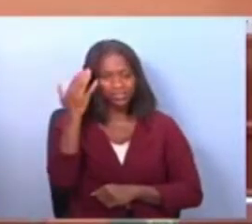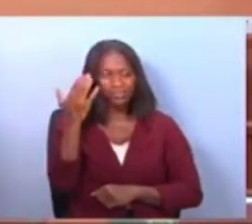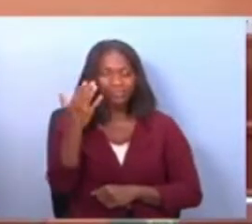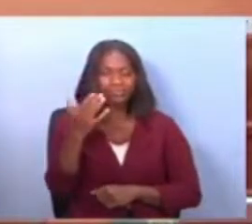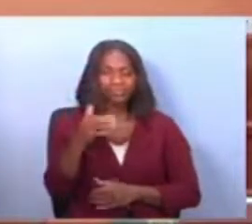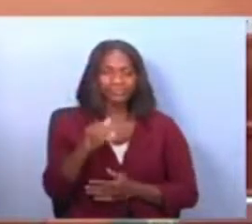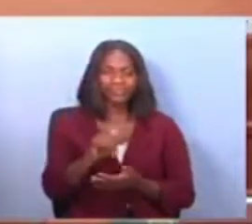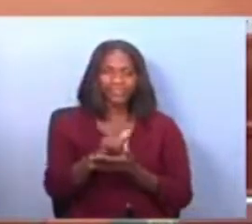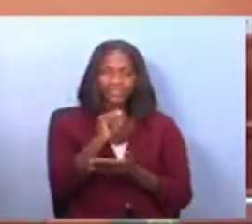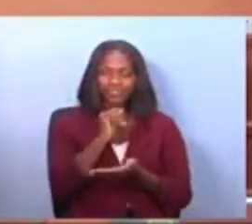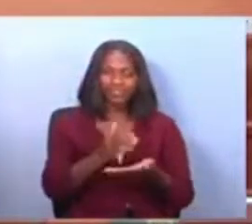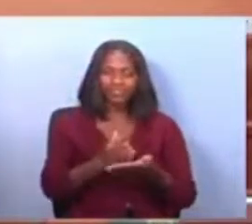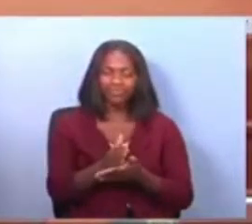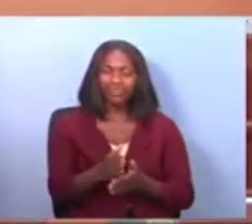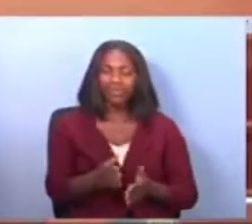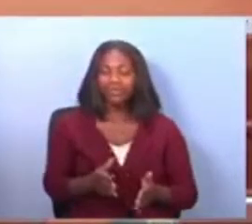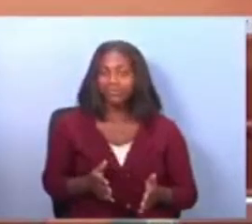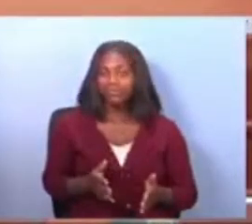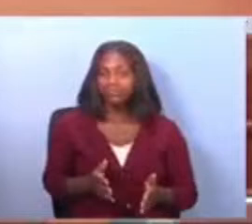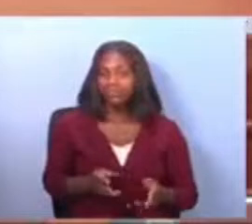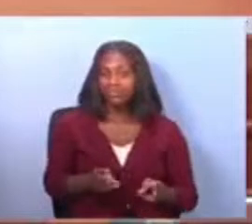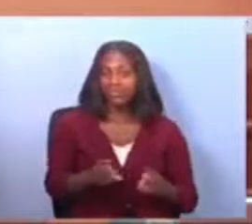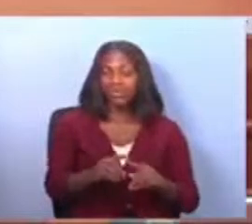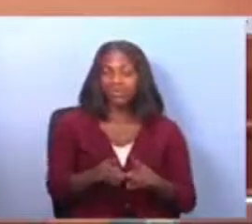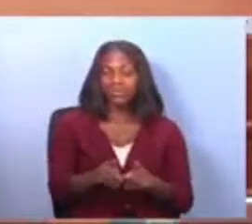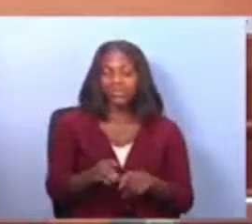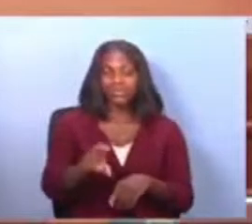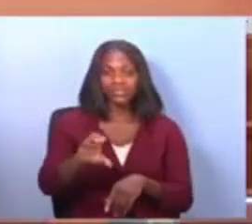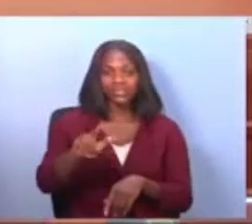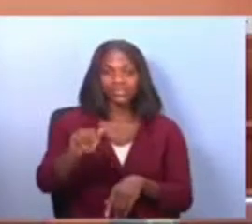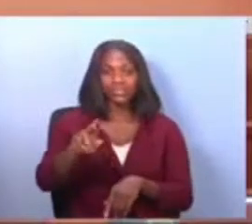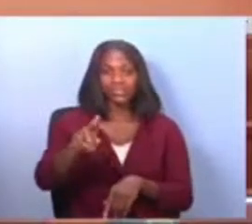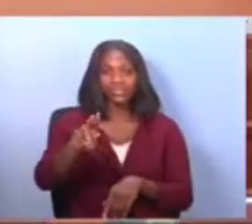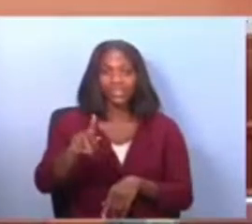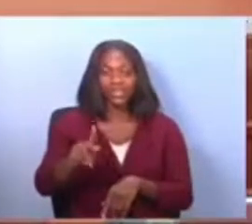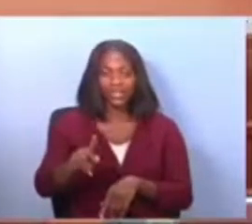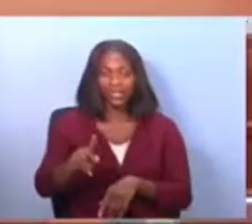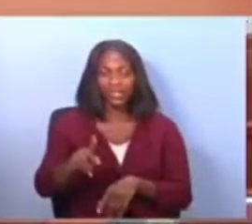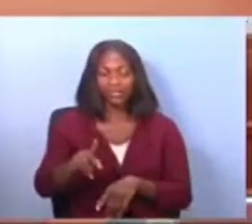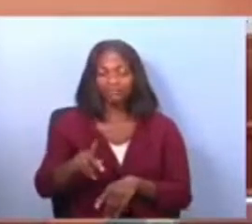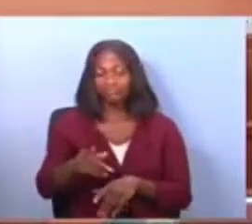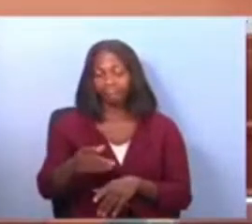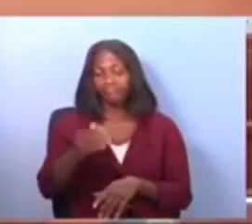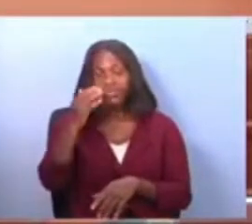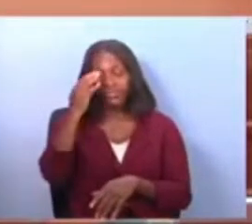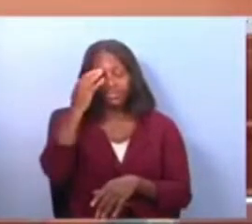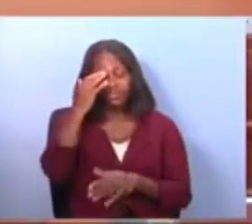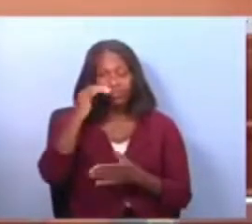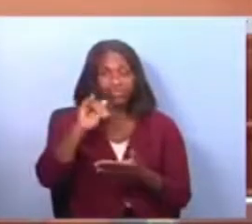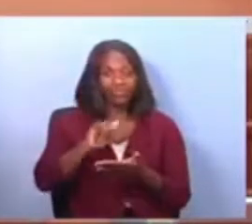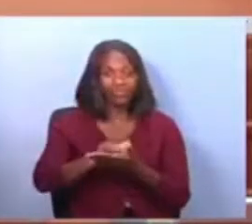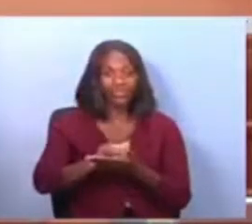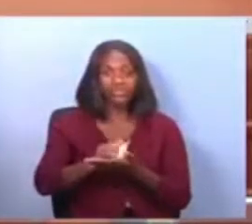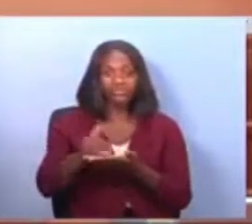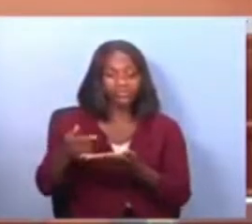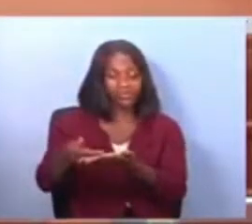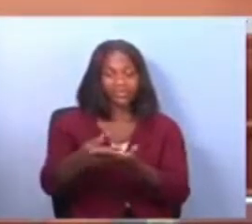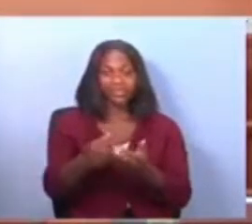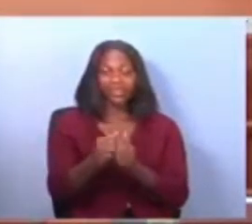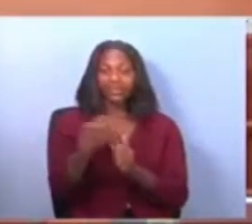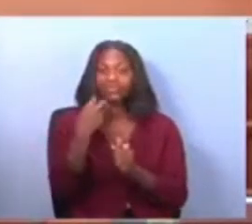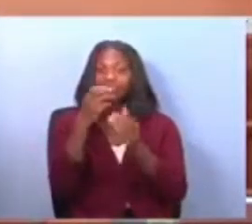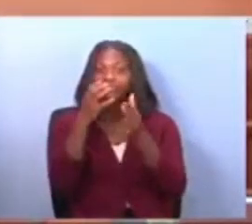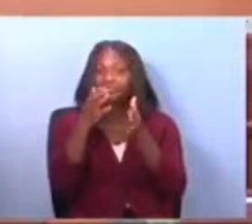but the clerk will bear me out. At conclave, we engaged the Speaker. Some agreement was reached. The